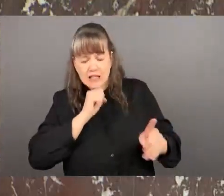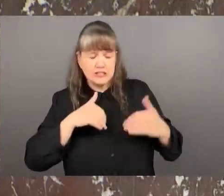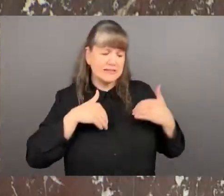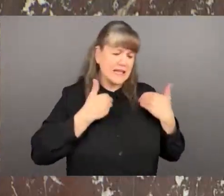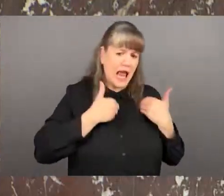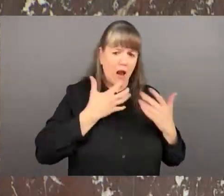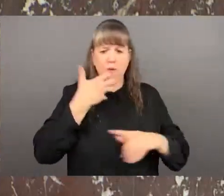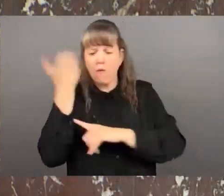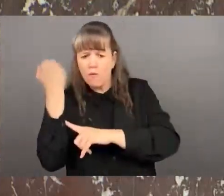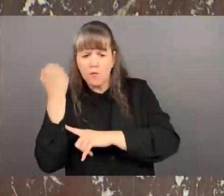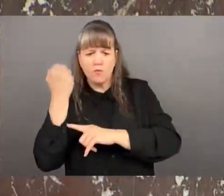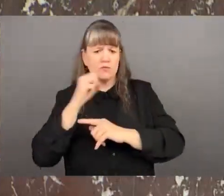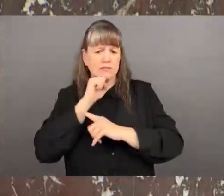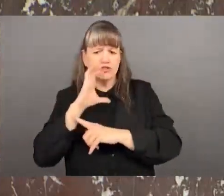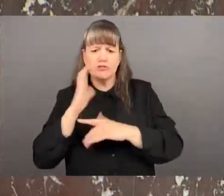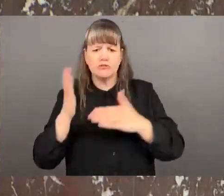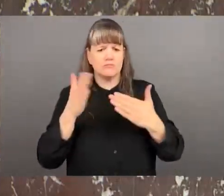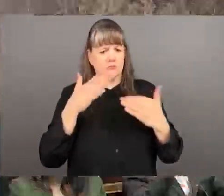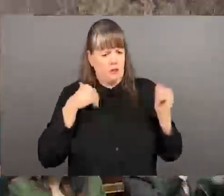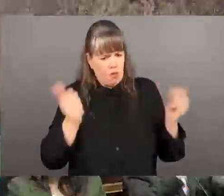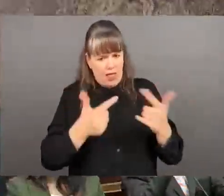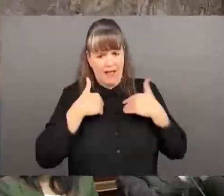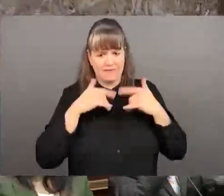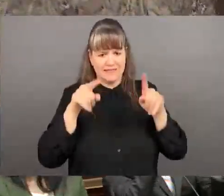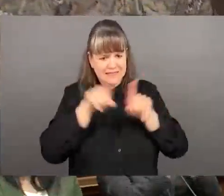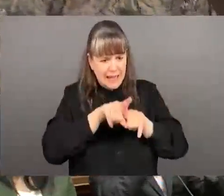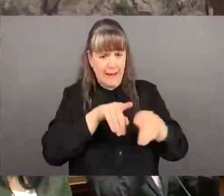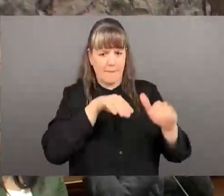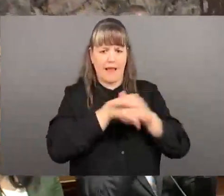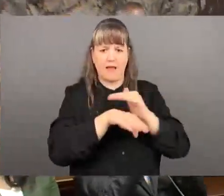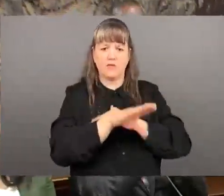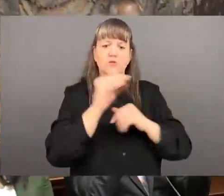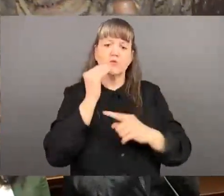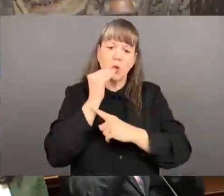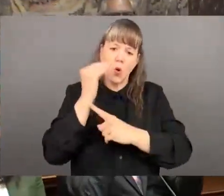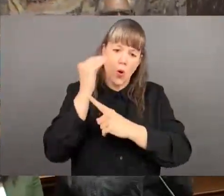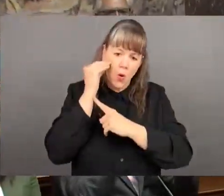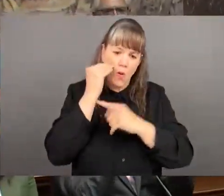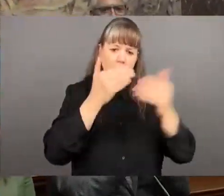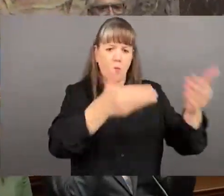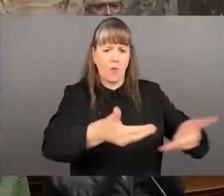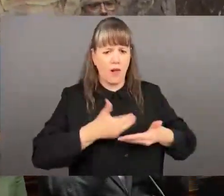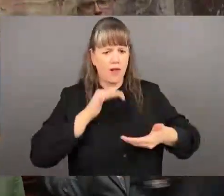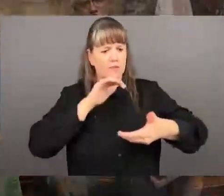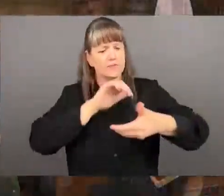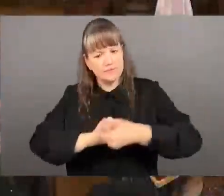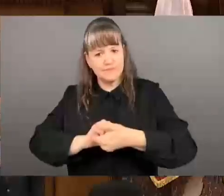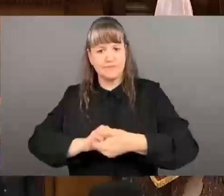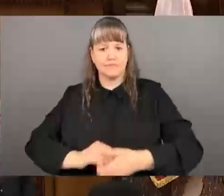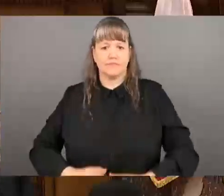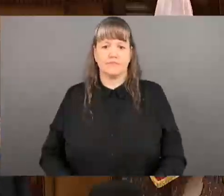continue to do that. I welcome others to join us. The bell ends the question period.